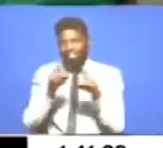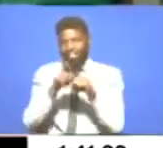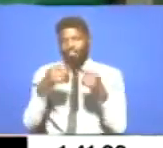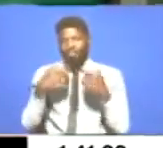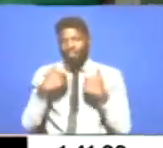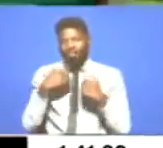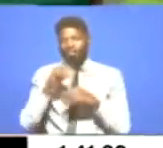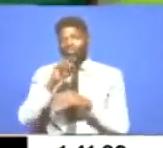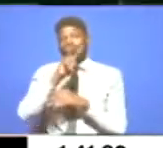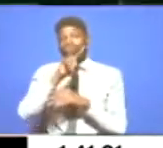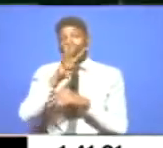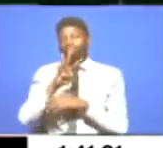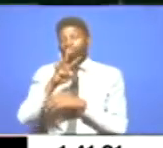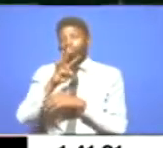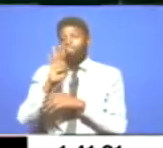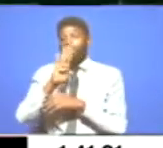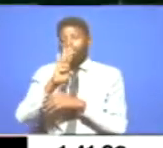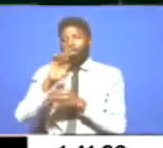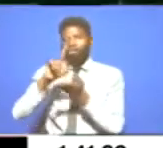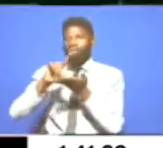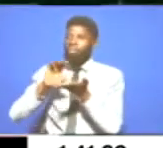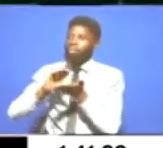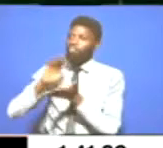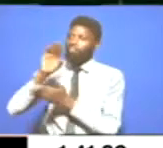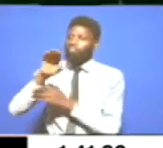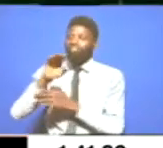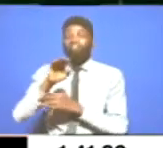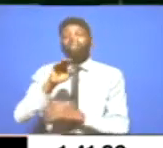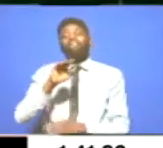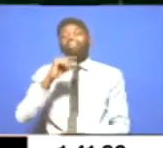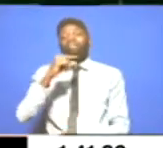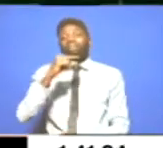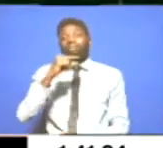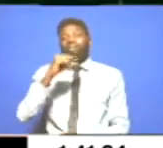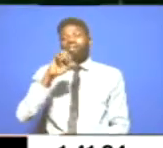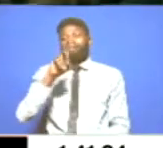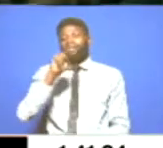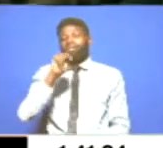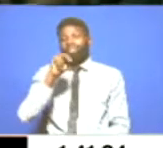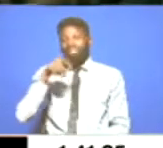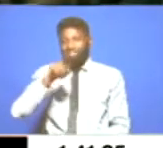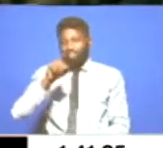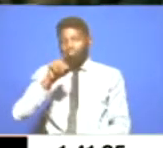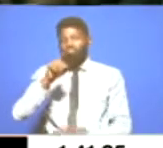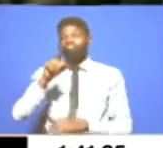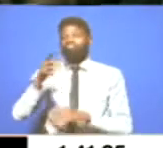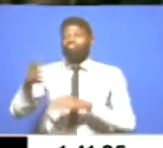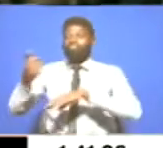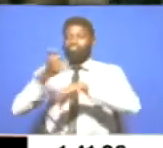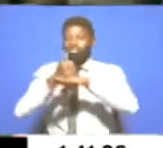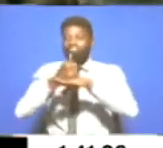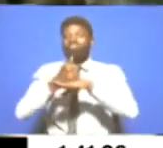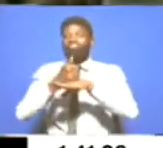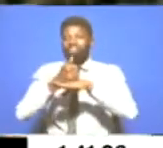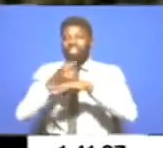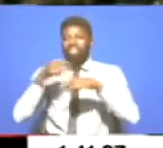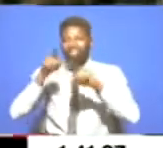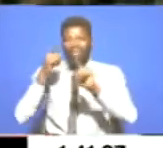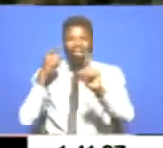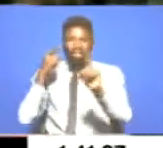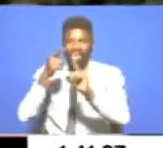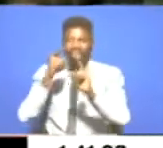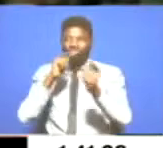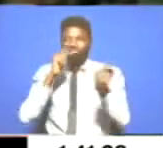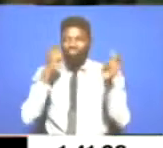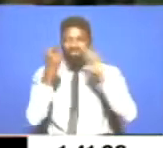billion shillings. Gideon Muriuki took over the running of the lender in March of that year. He drove a transformative agenda with the bank.